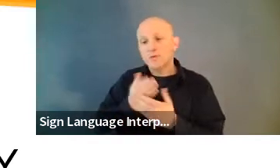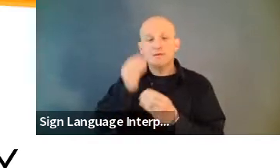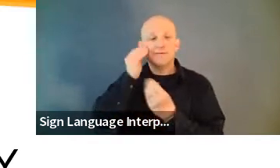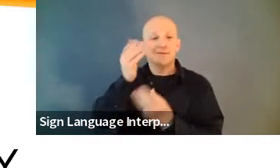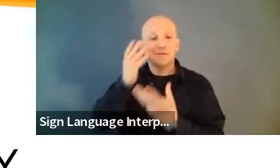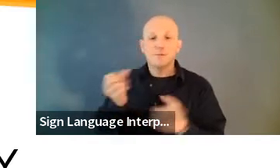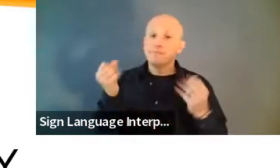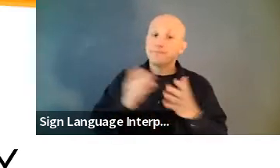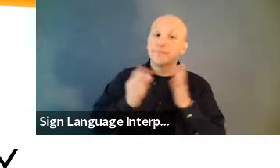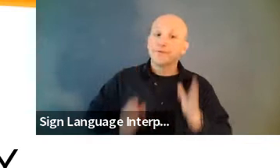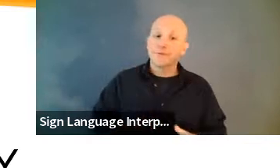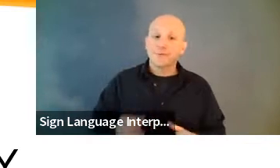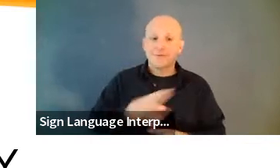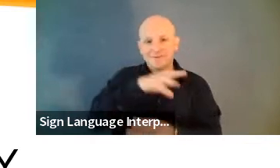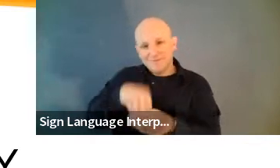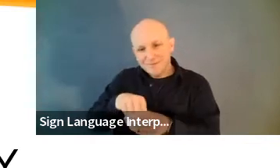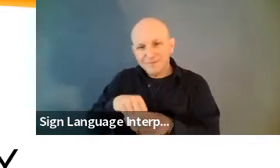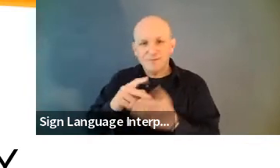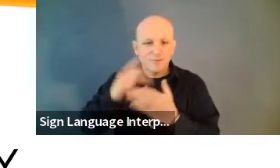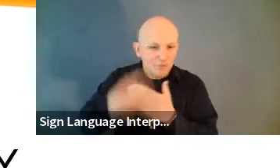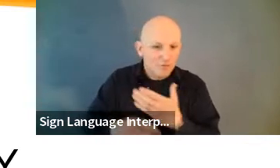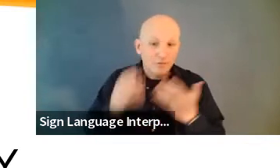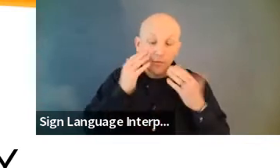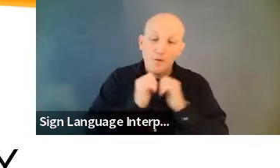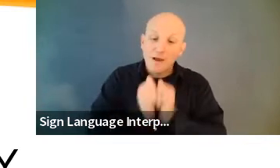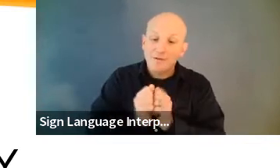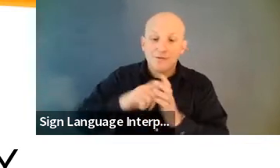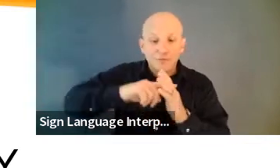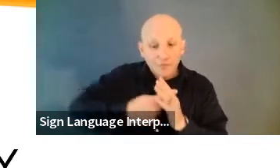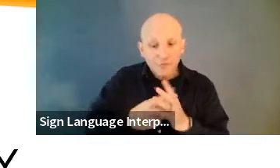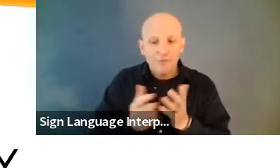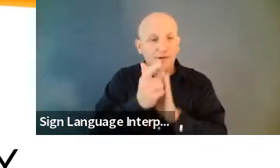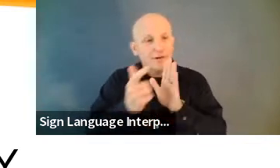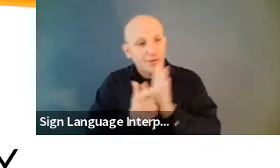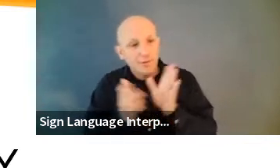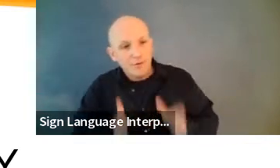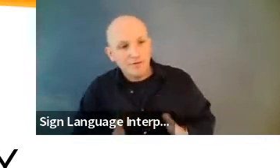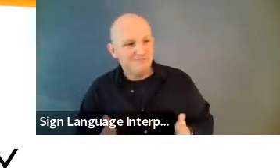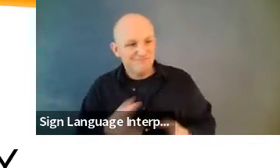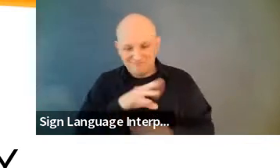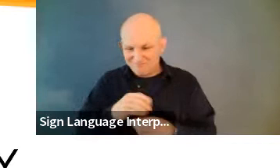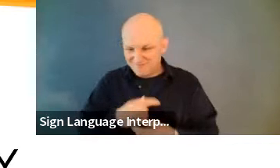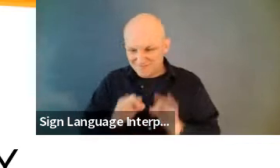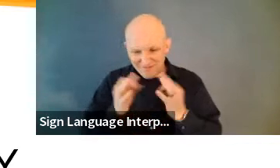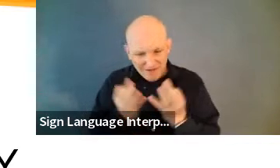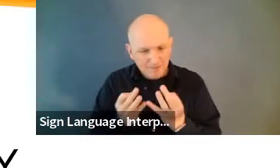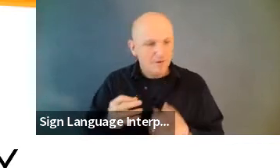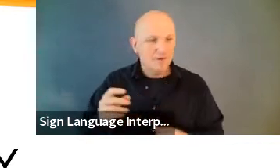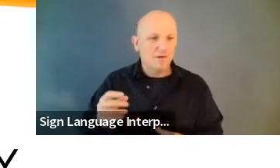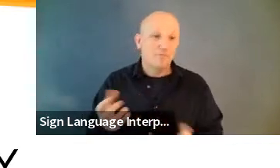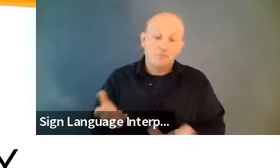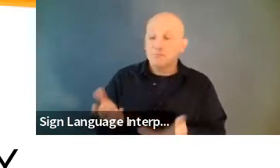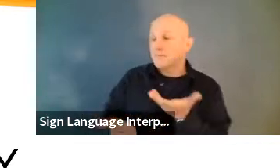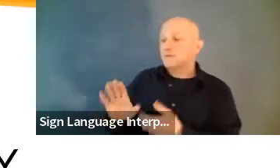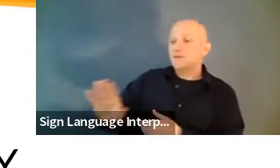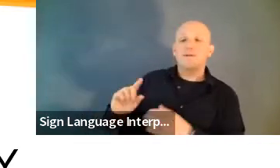program don't know where to start or haven't had lawyers in their family, are first generation college students. So the idea of getting to know